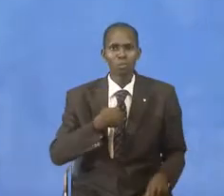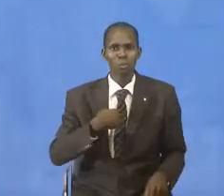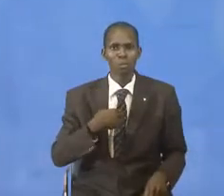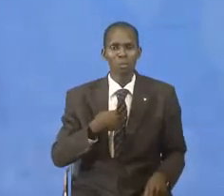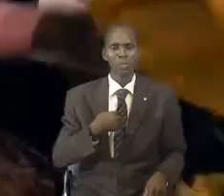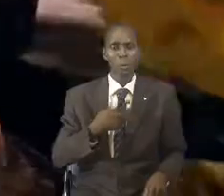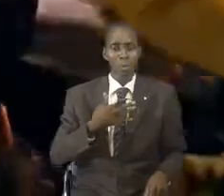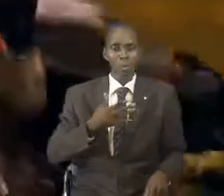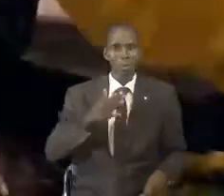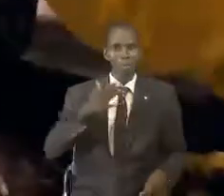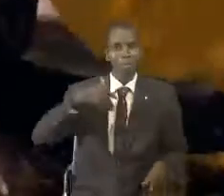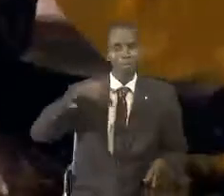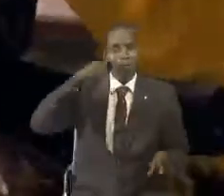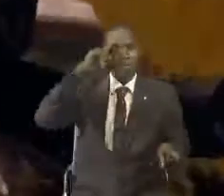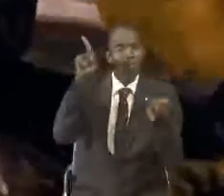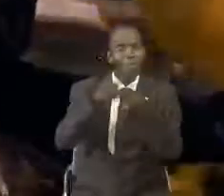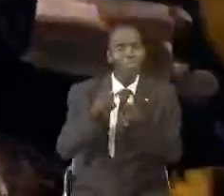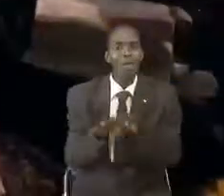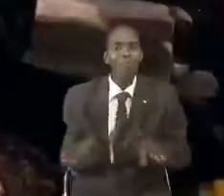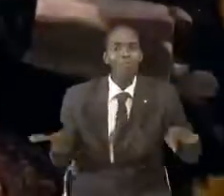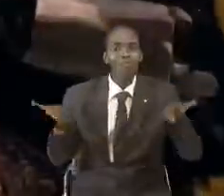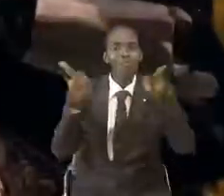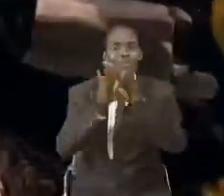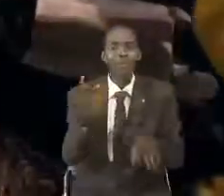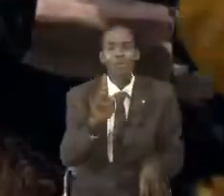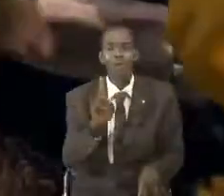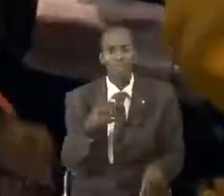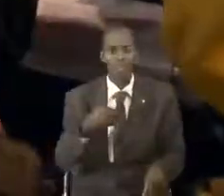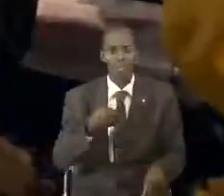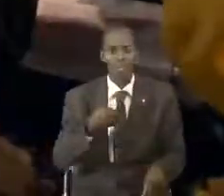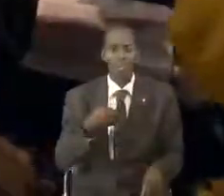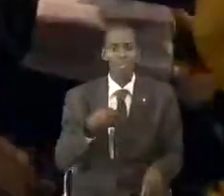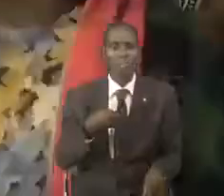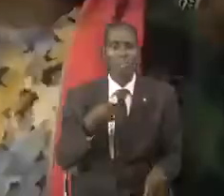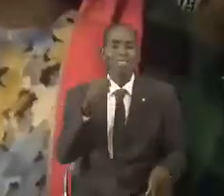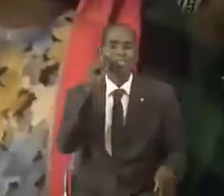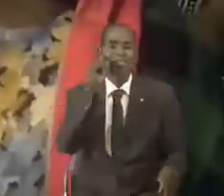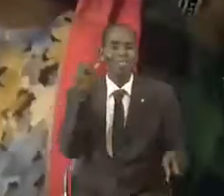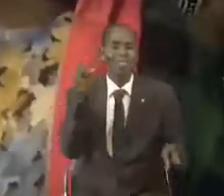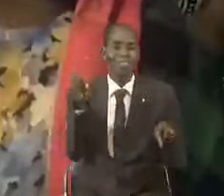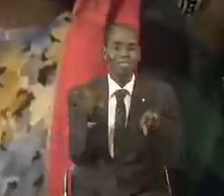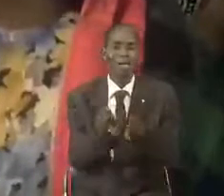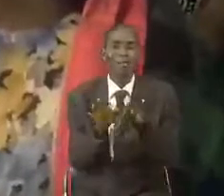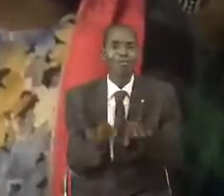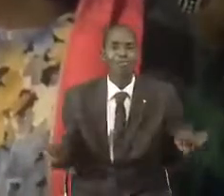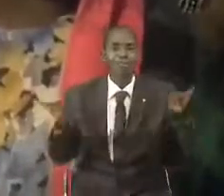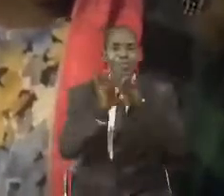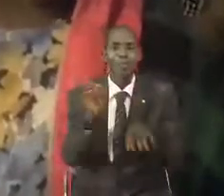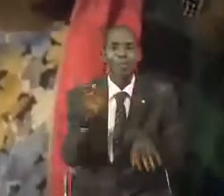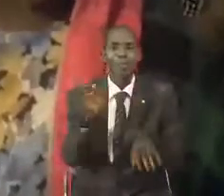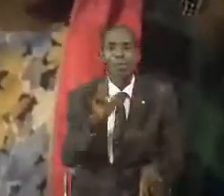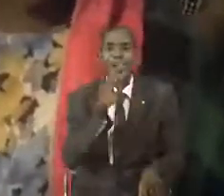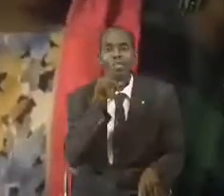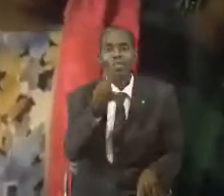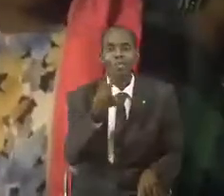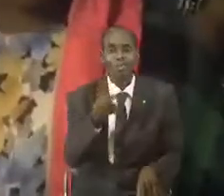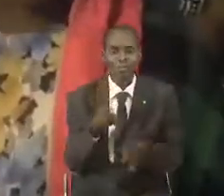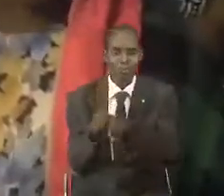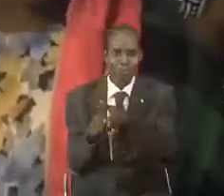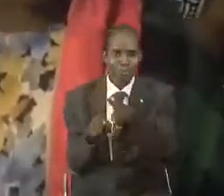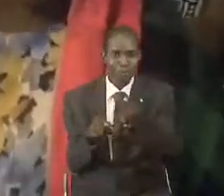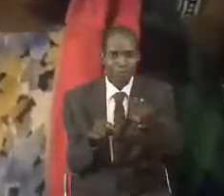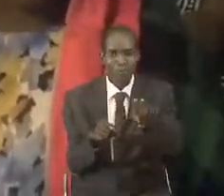Where is he? Precious. Brother precious, where are you?